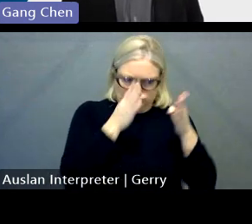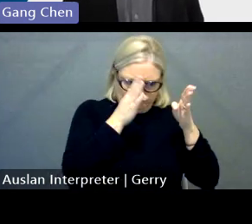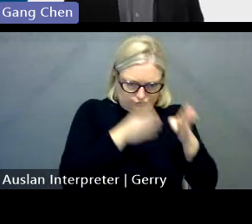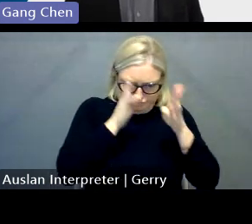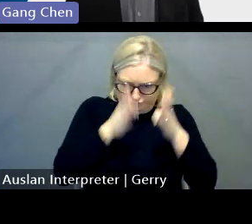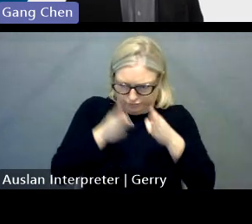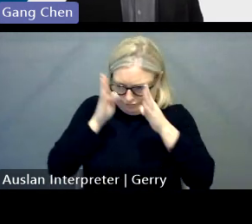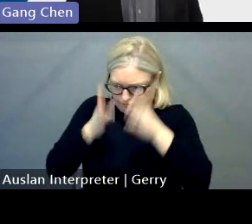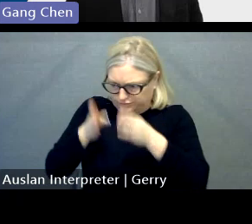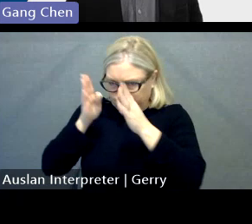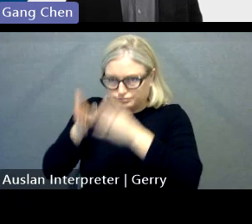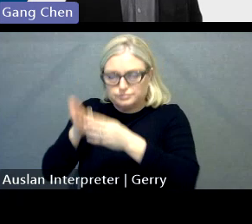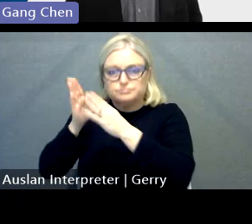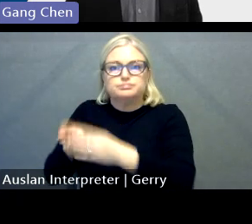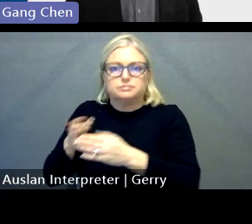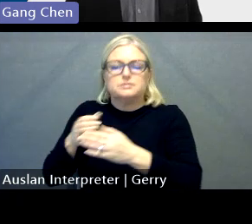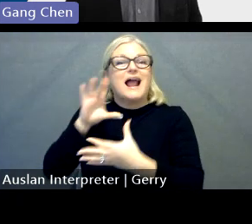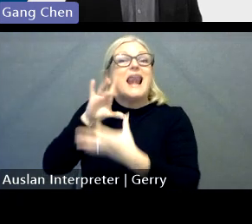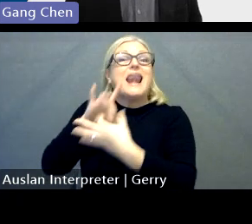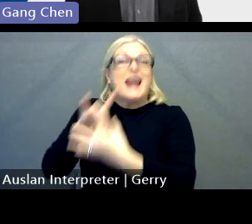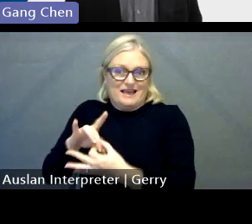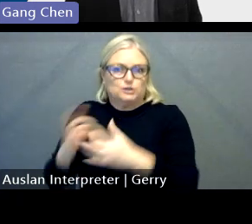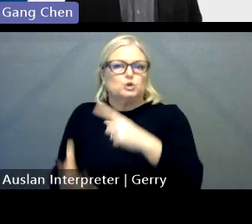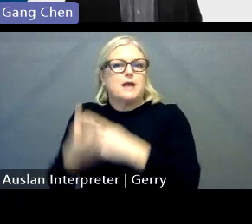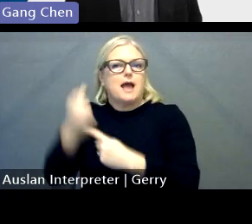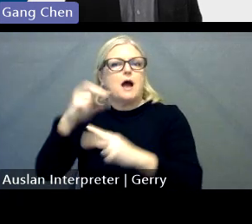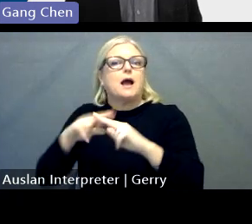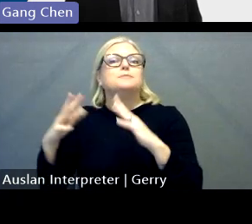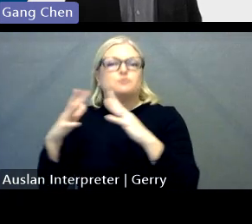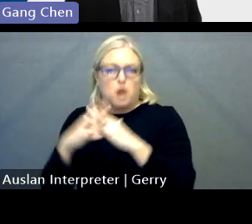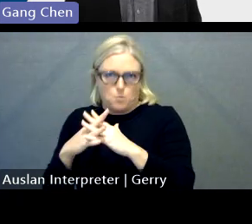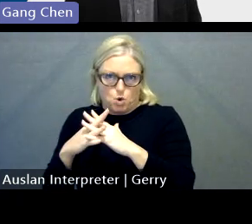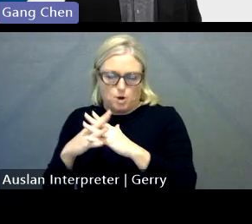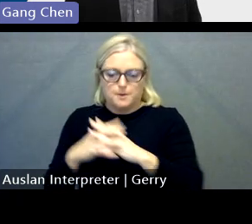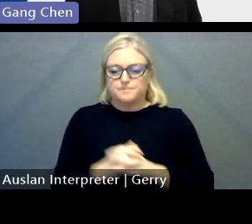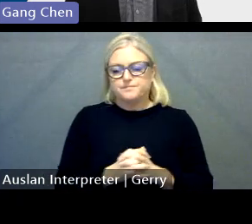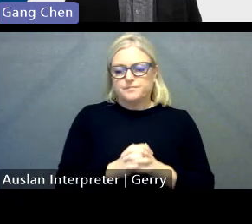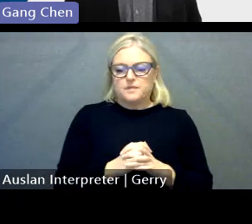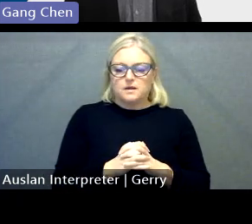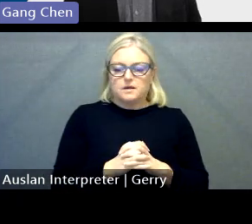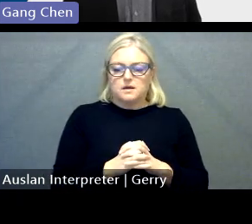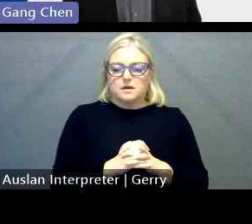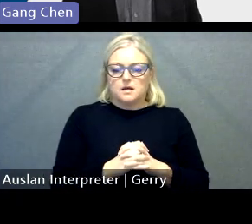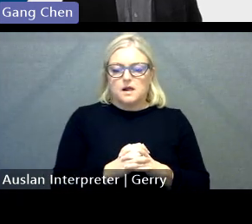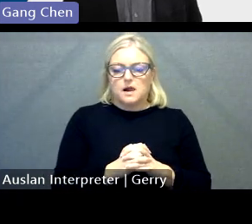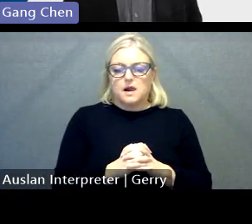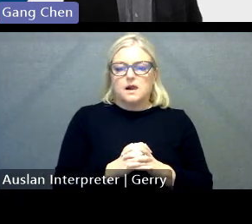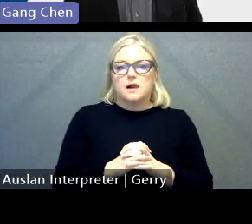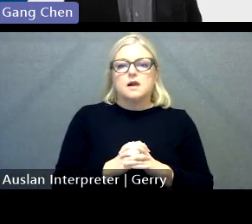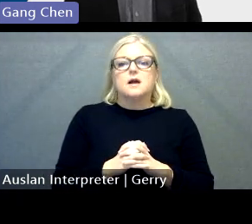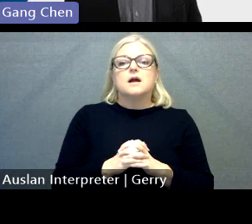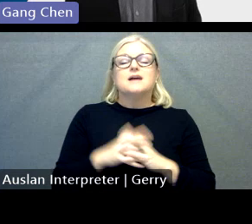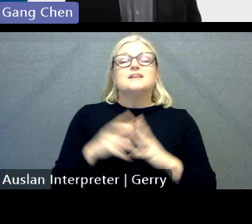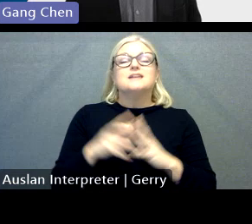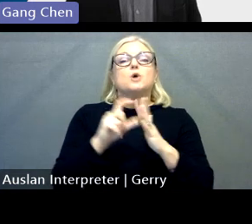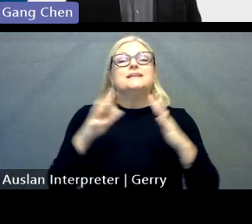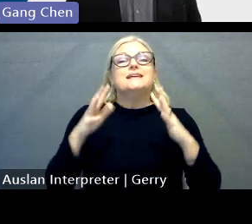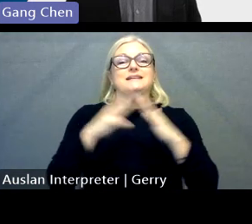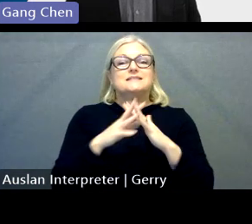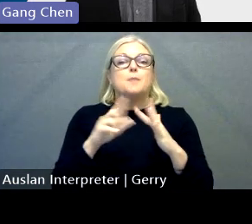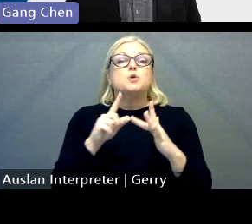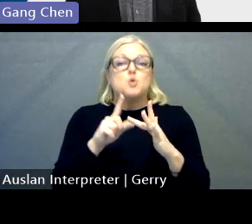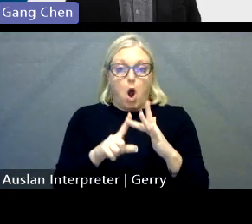framework. So that will be, I would think that will be the key difference with regarding to the disability well-being index, is